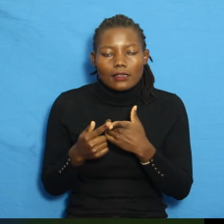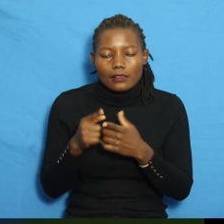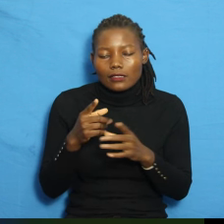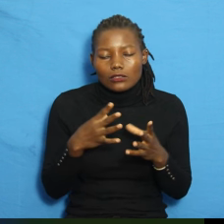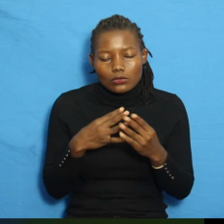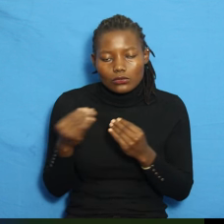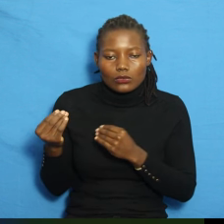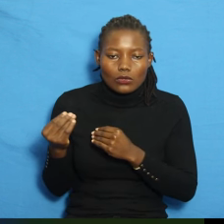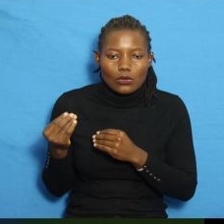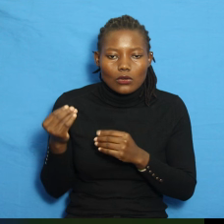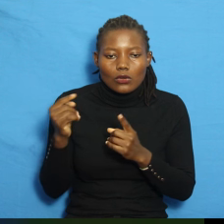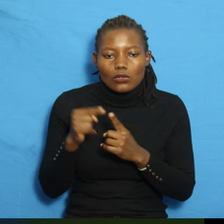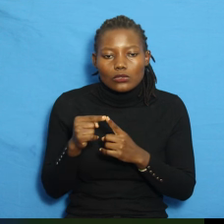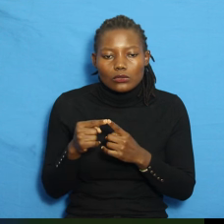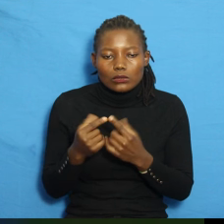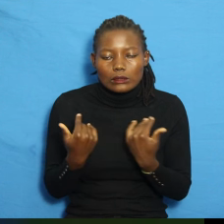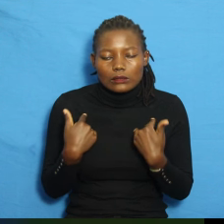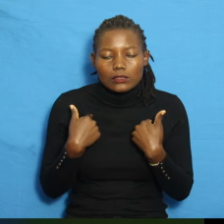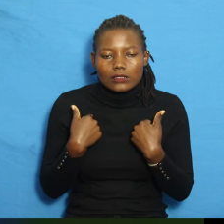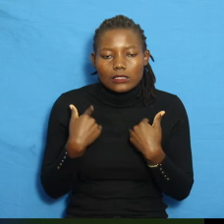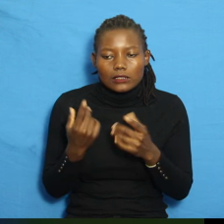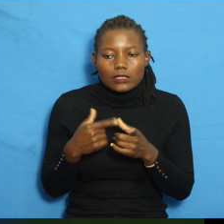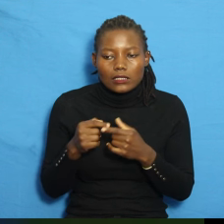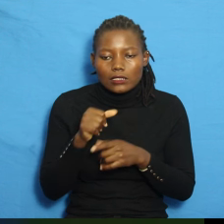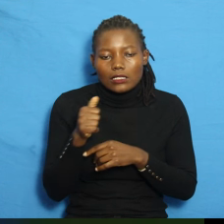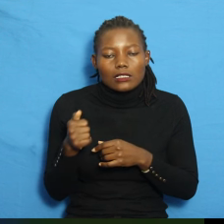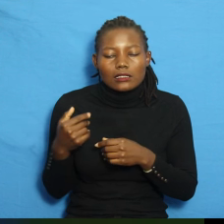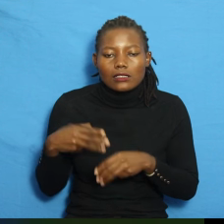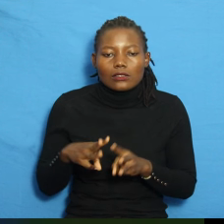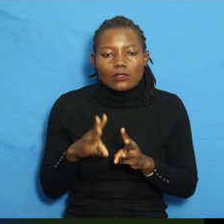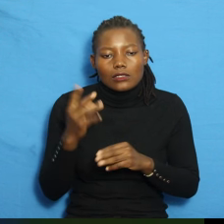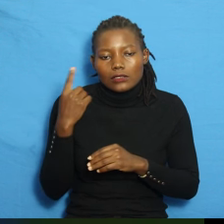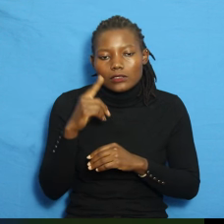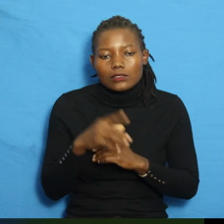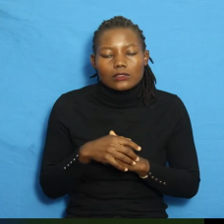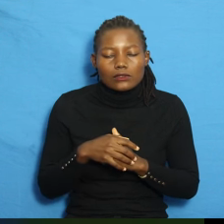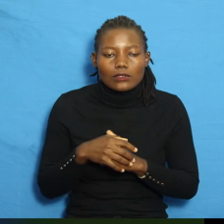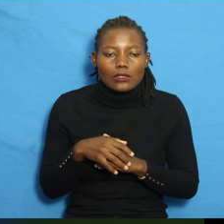go into now rehabilitation and aspects of return to play.